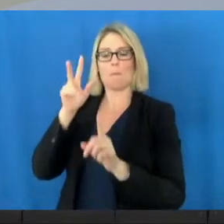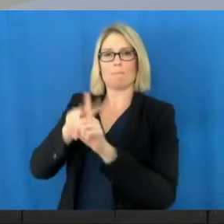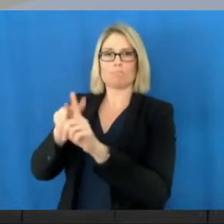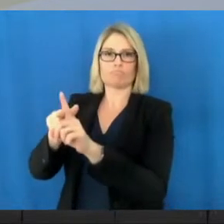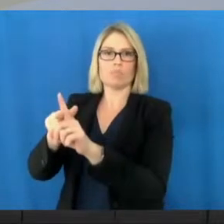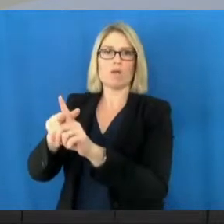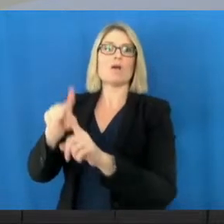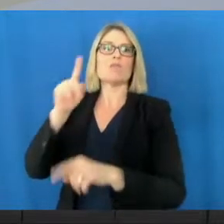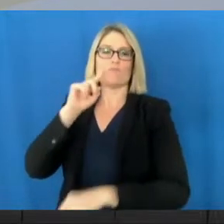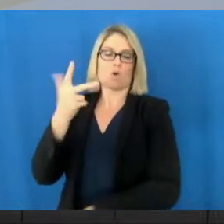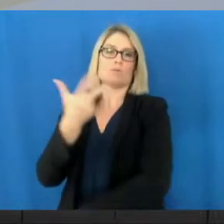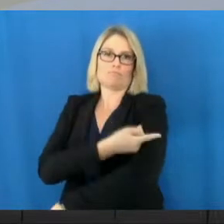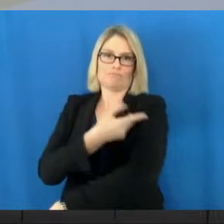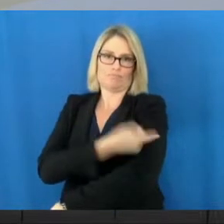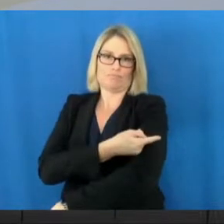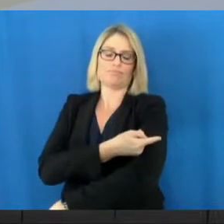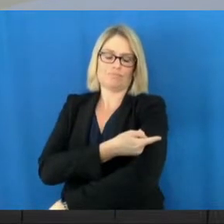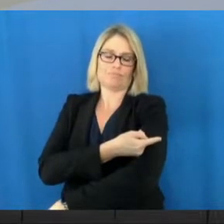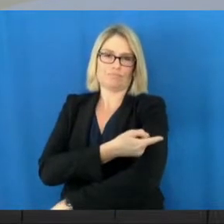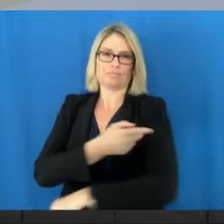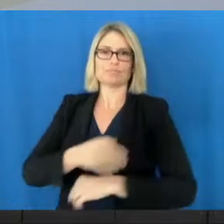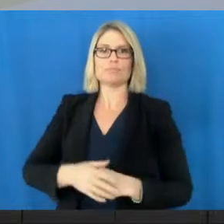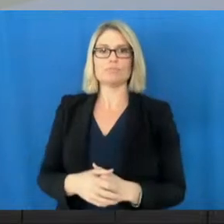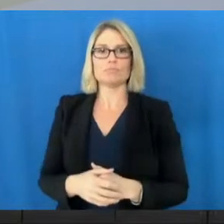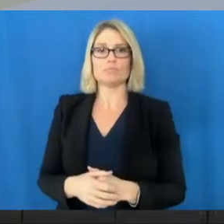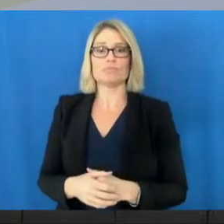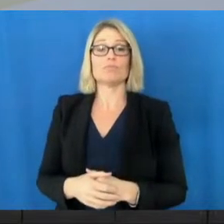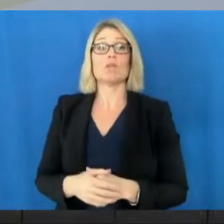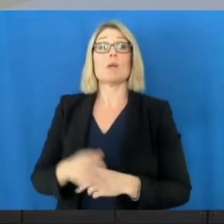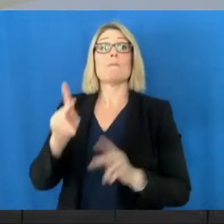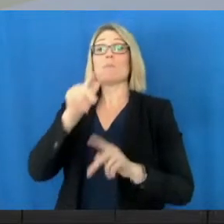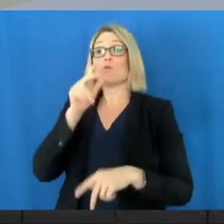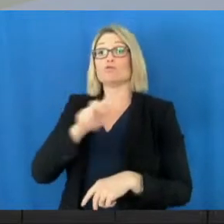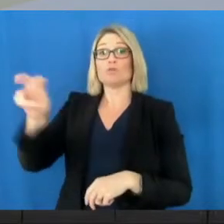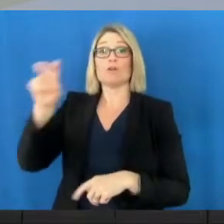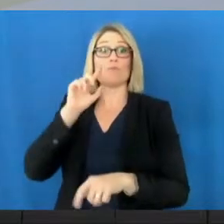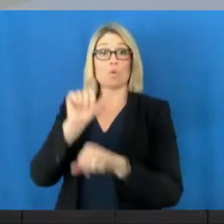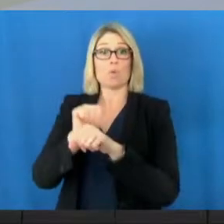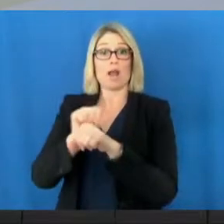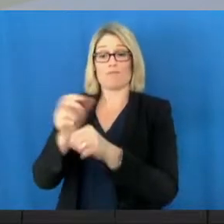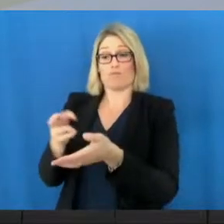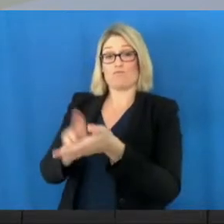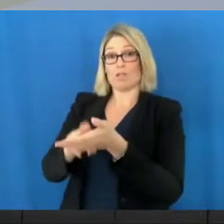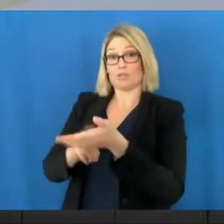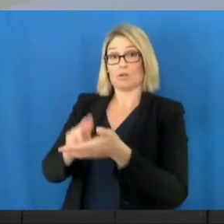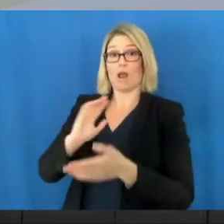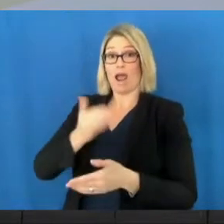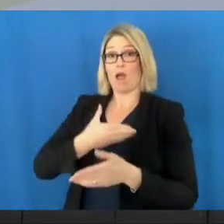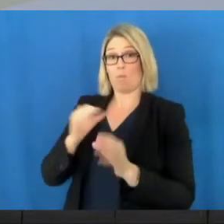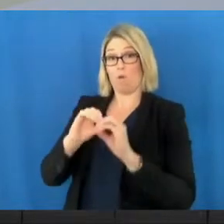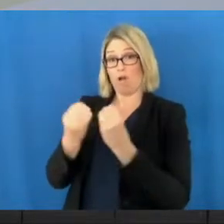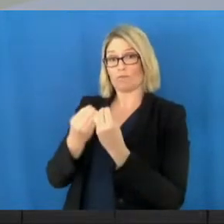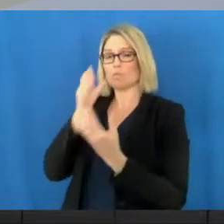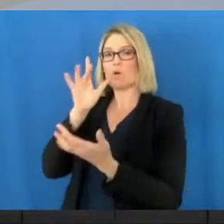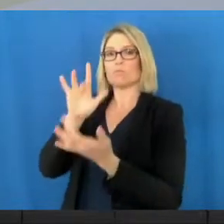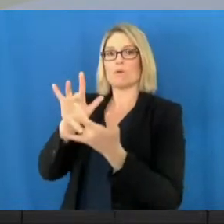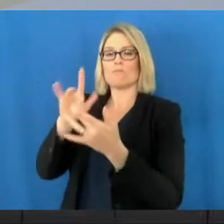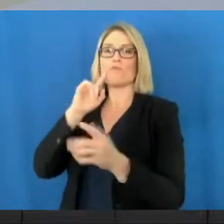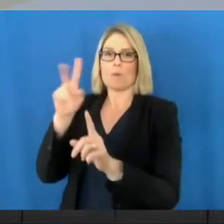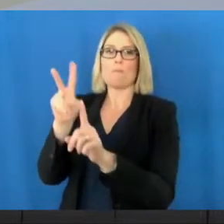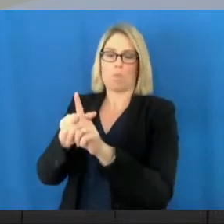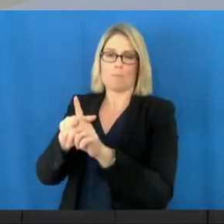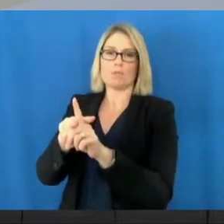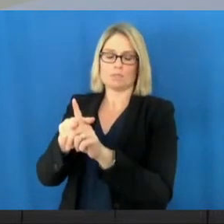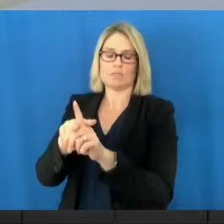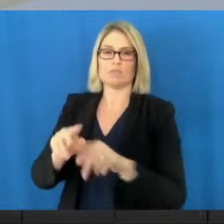COVID-19 immunization appointments. Only those rotational workers who are registered with our office will be contacted for an appointment.